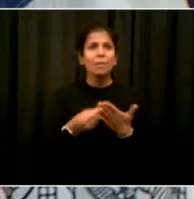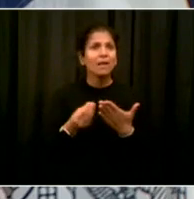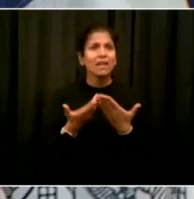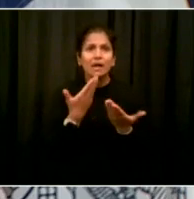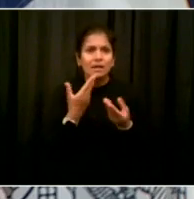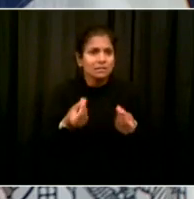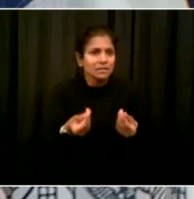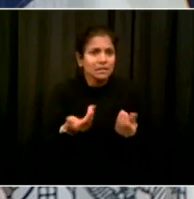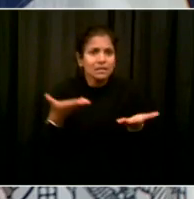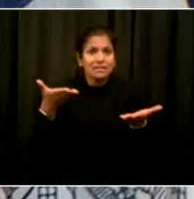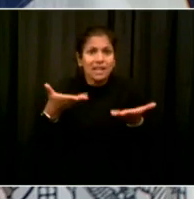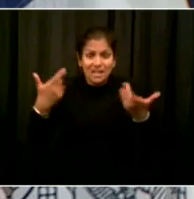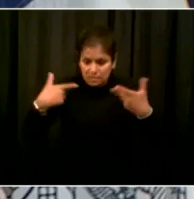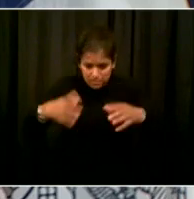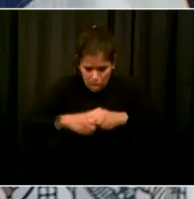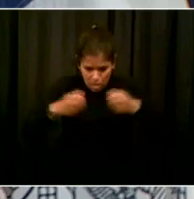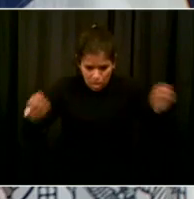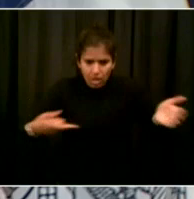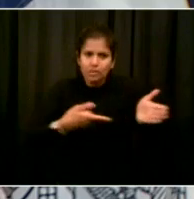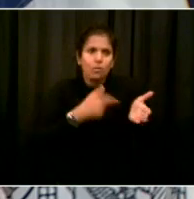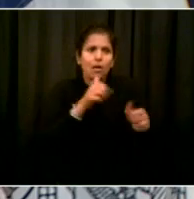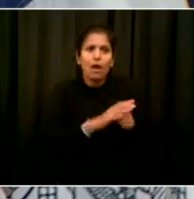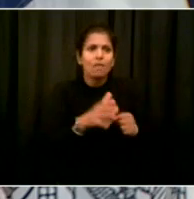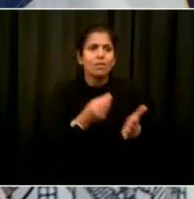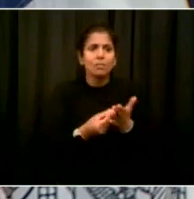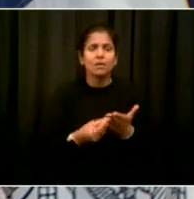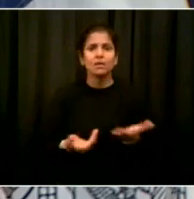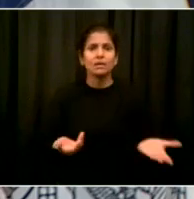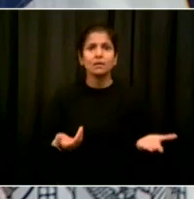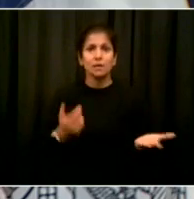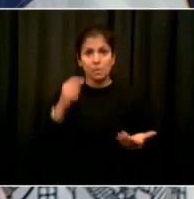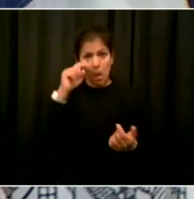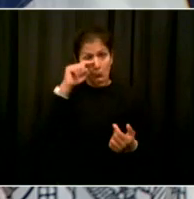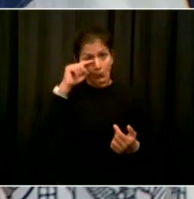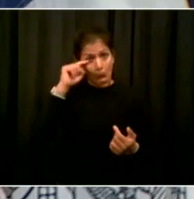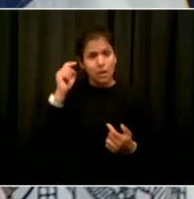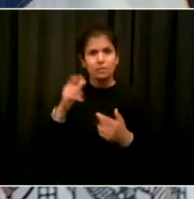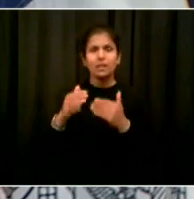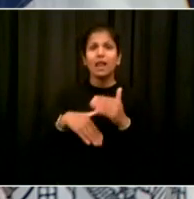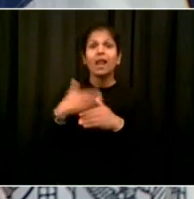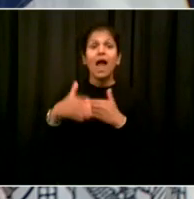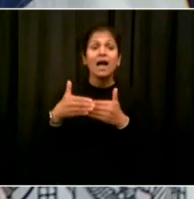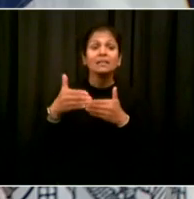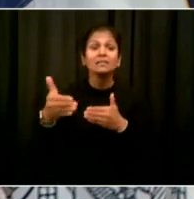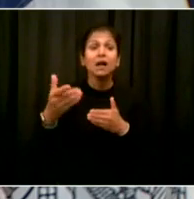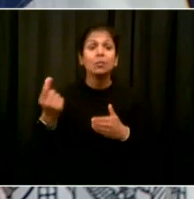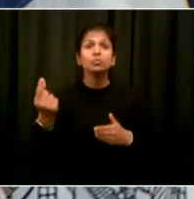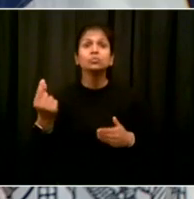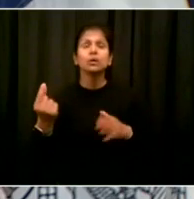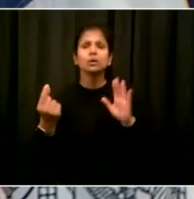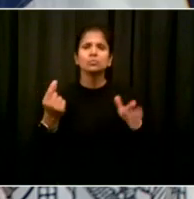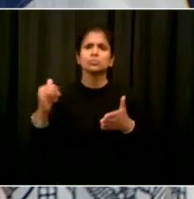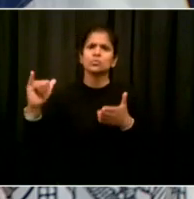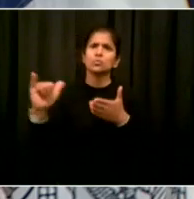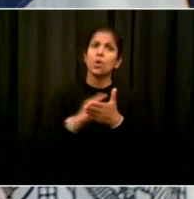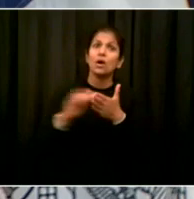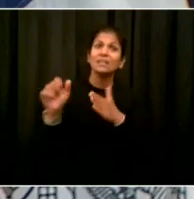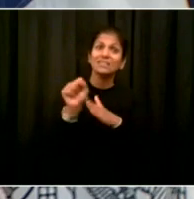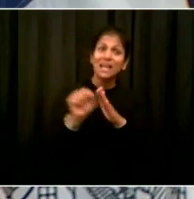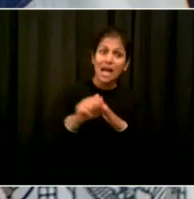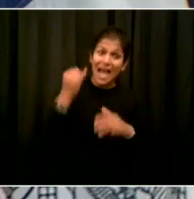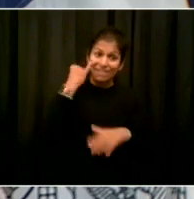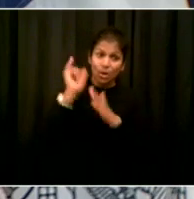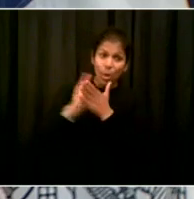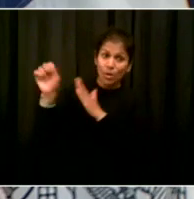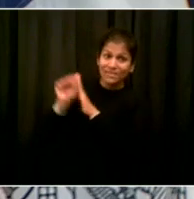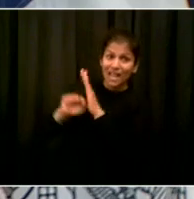be whether Albany's going to act to help us, but especially Washington, D.C. What will be the results of the election? Will